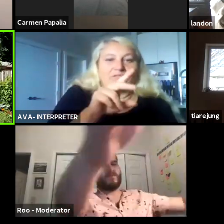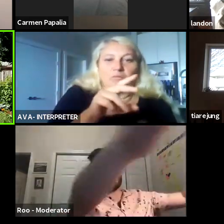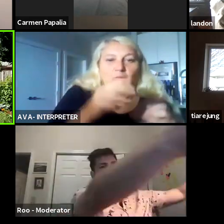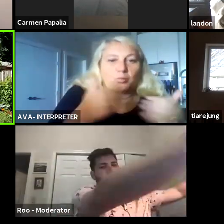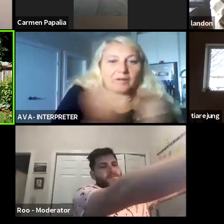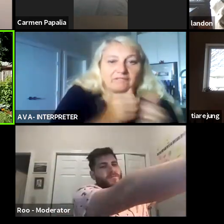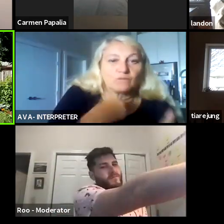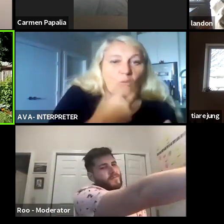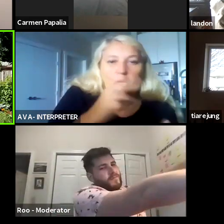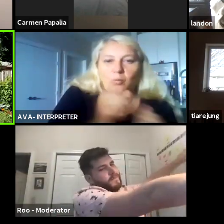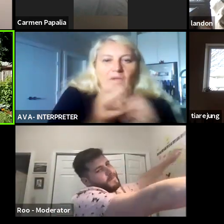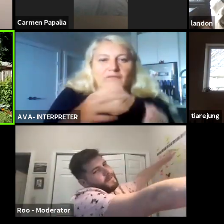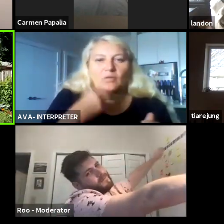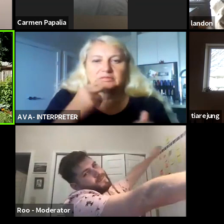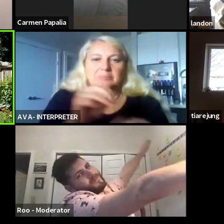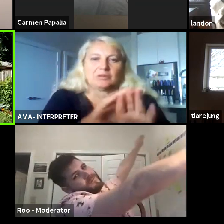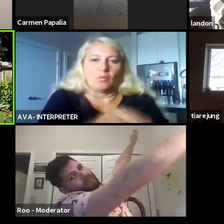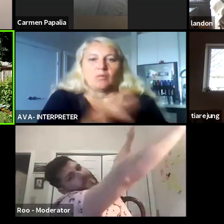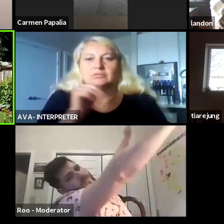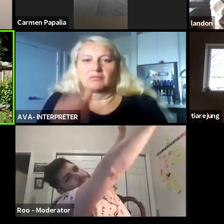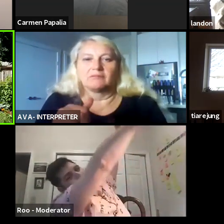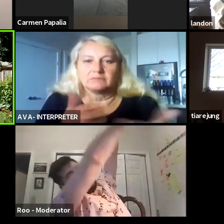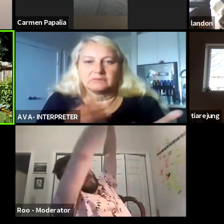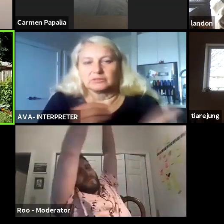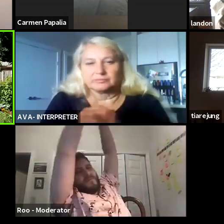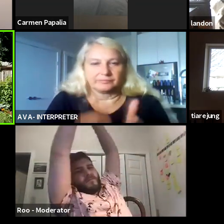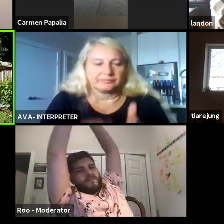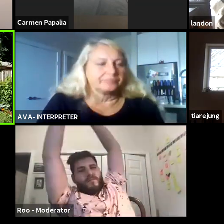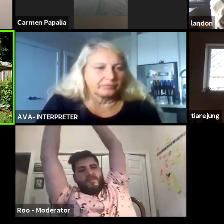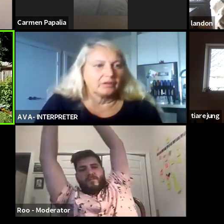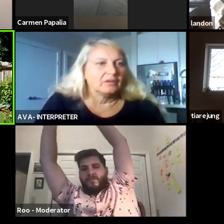For this last minute before we get into a more quiet break,